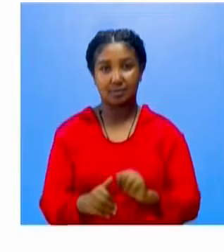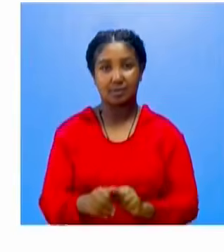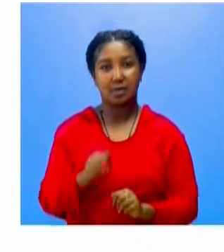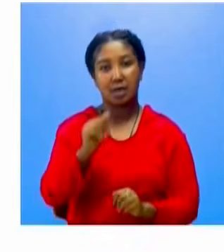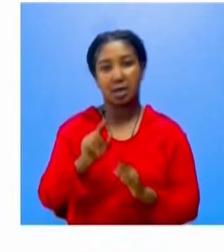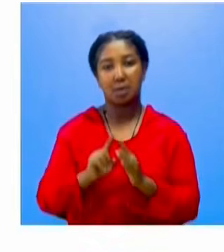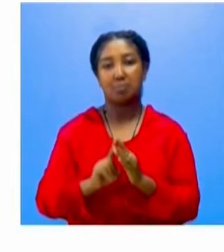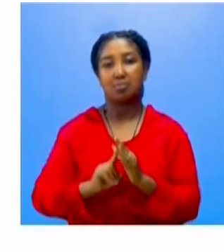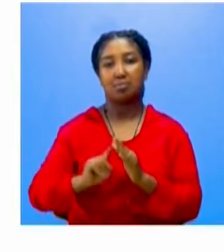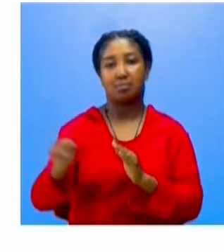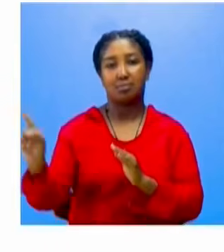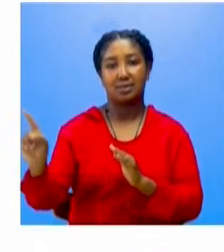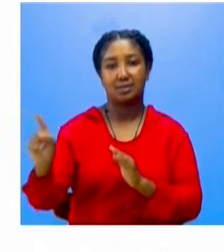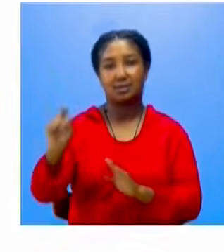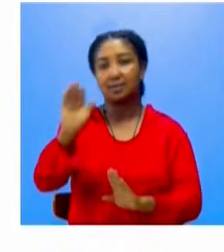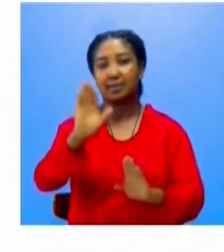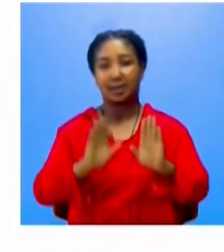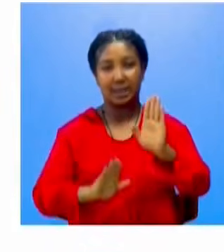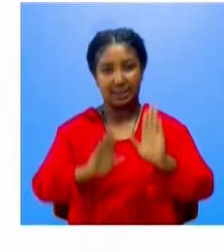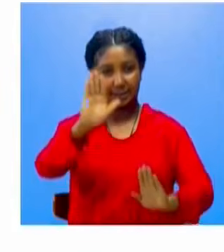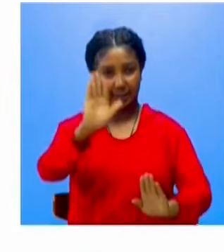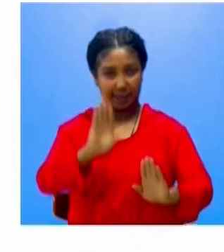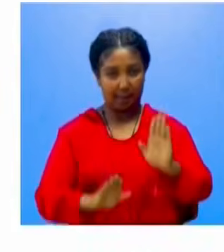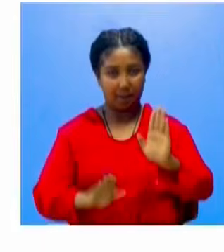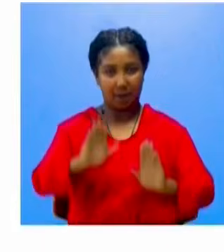He missed